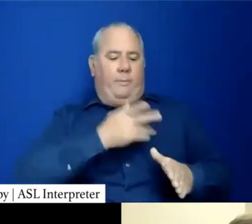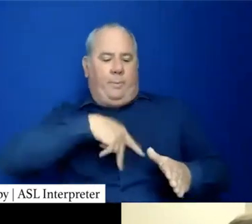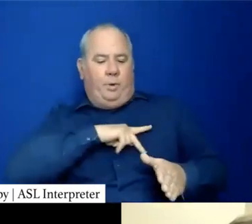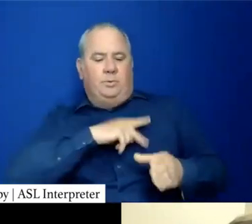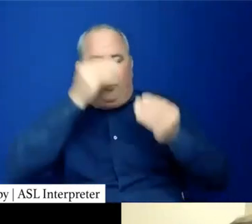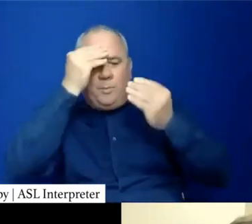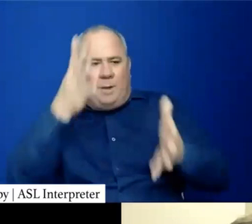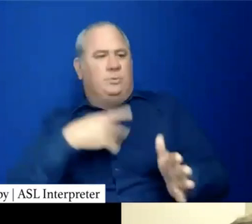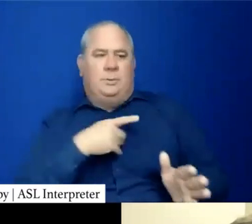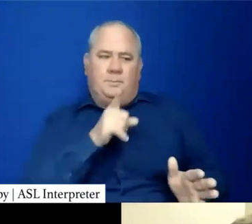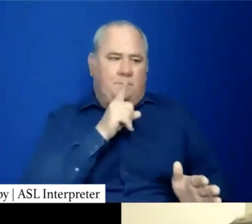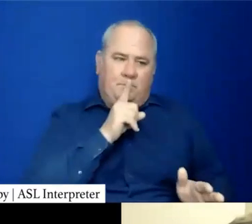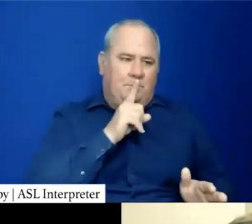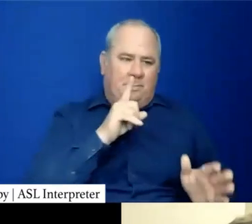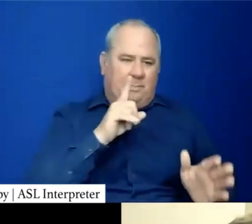on. Like,